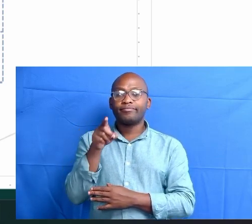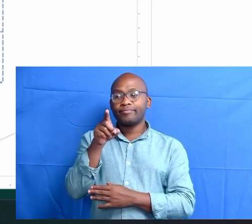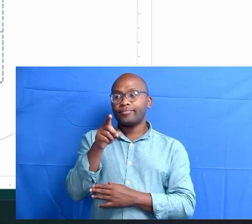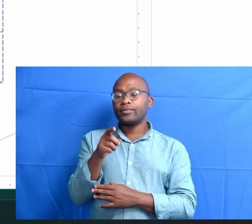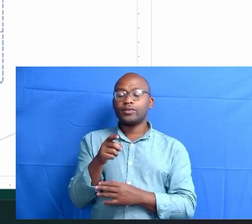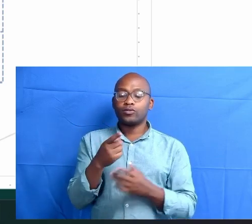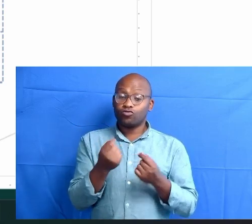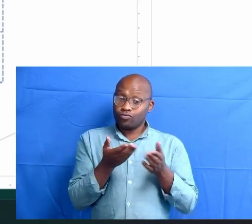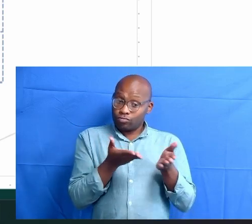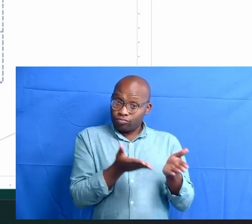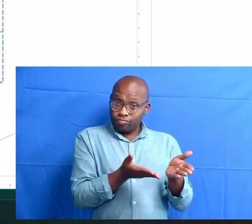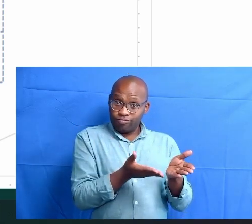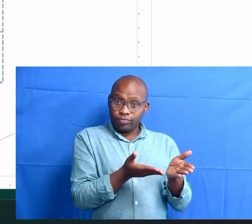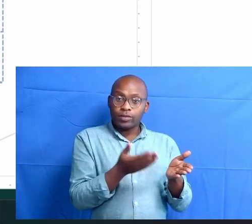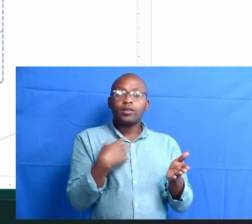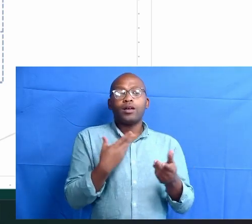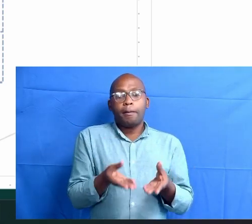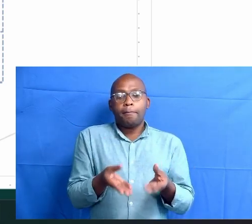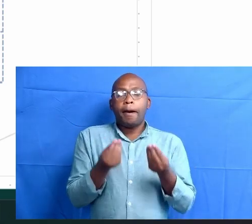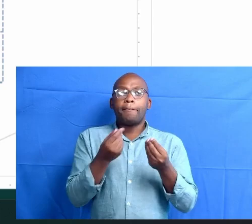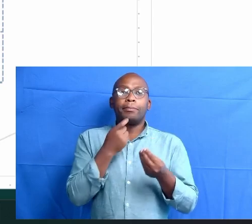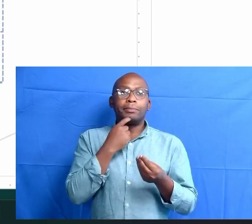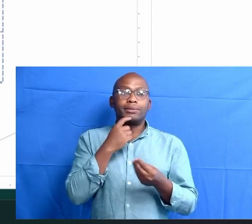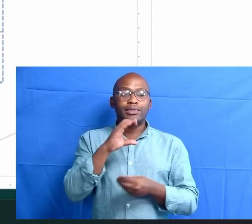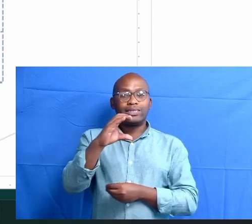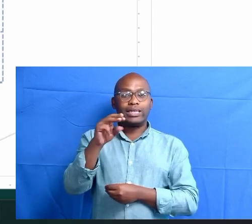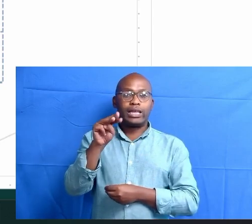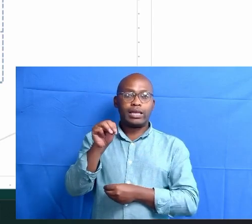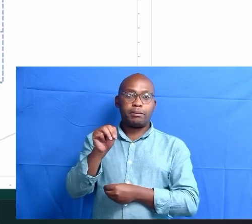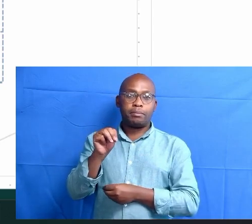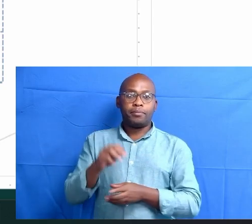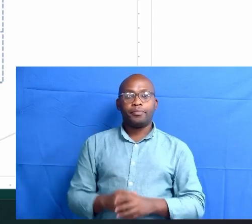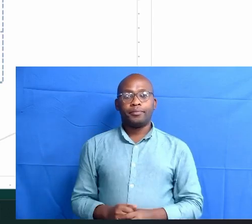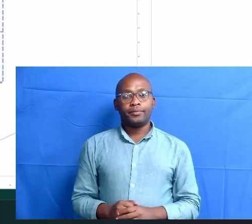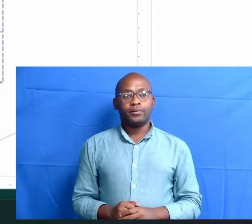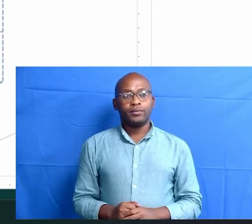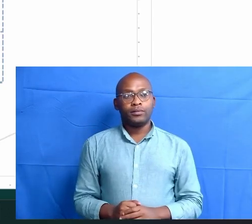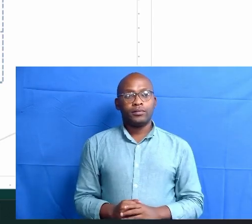to do to find it, those centimeters. Coming up to